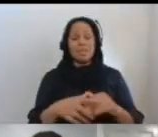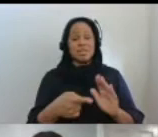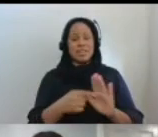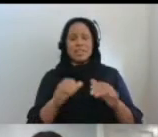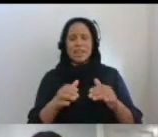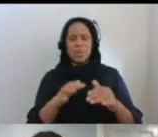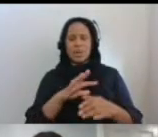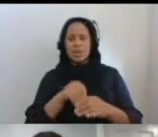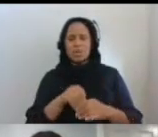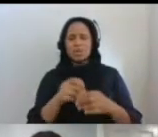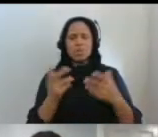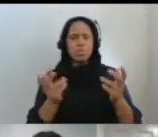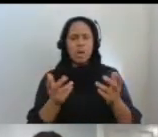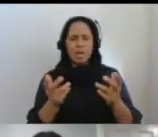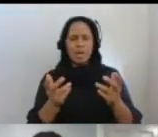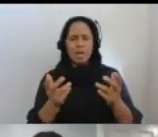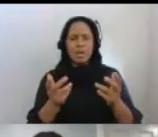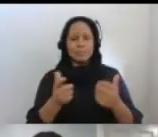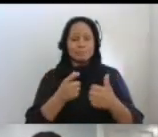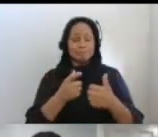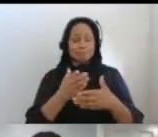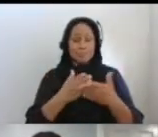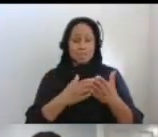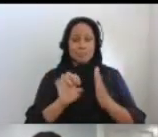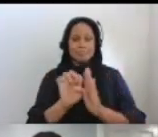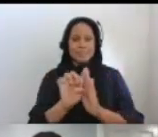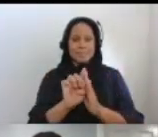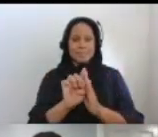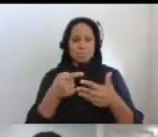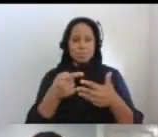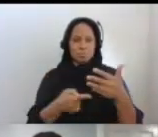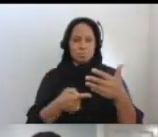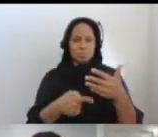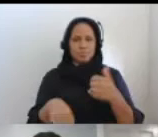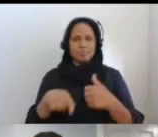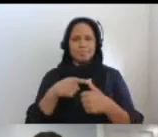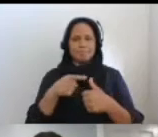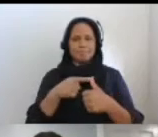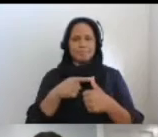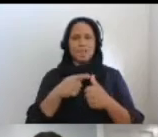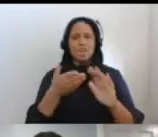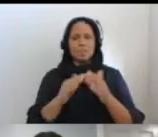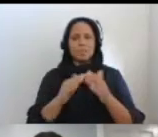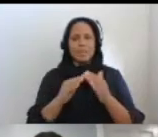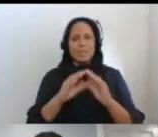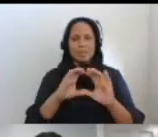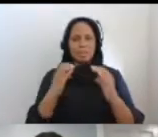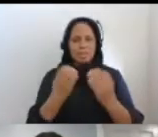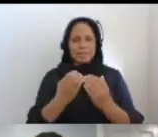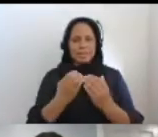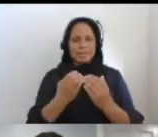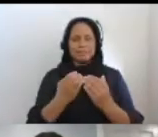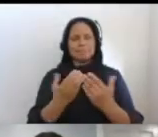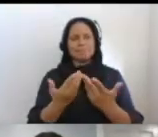right? Some real examples are community classes, such